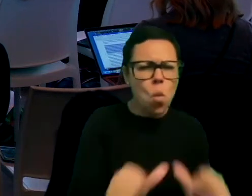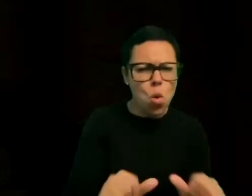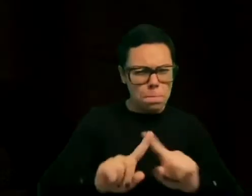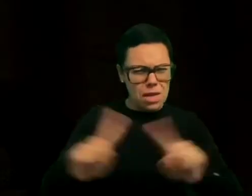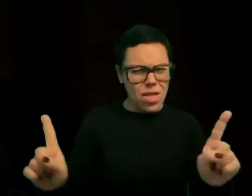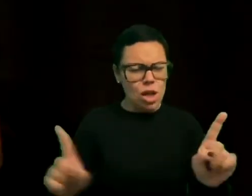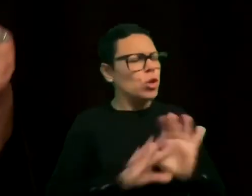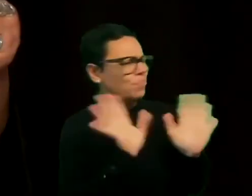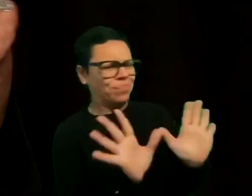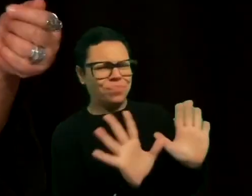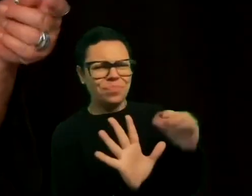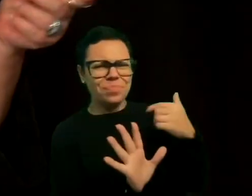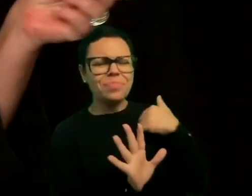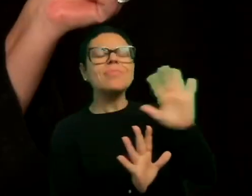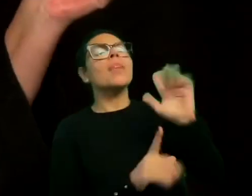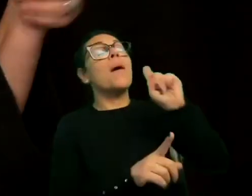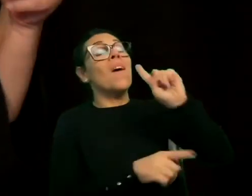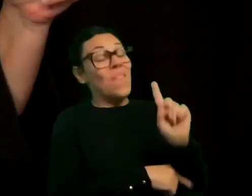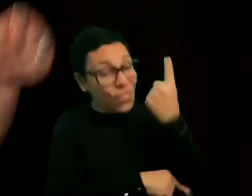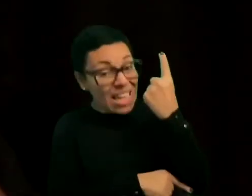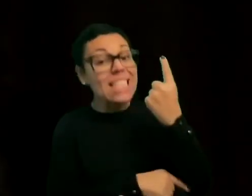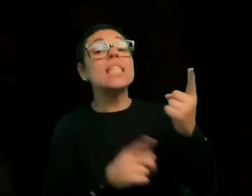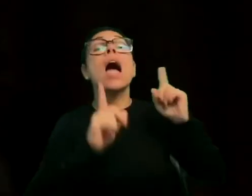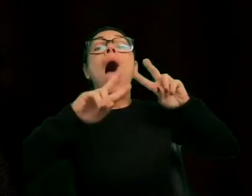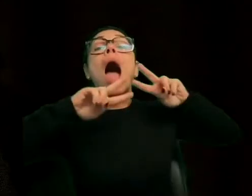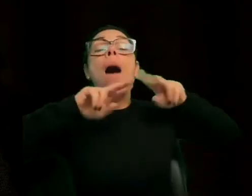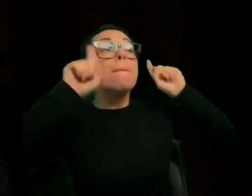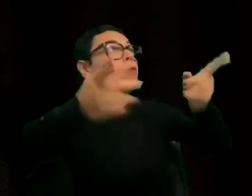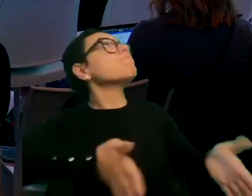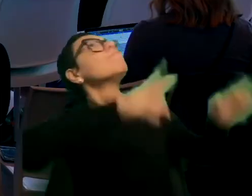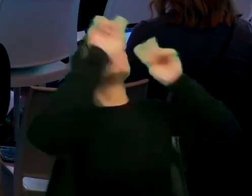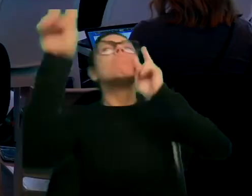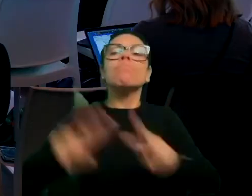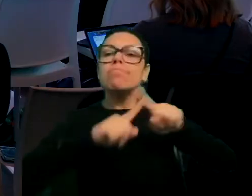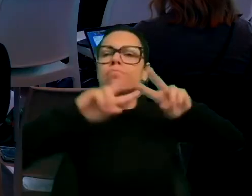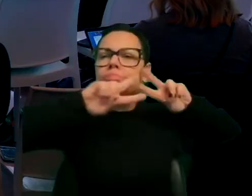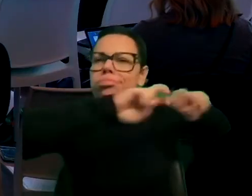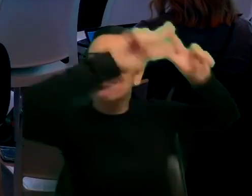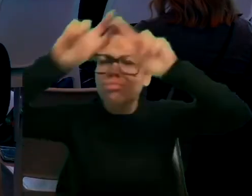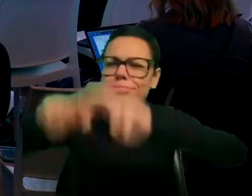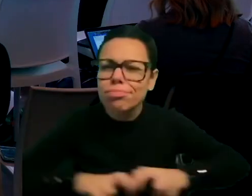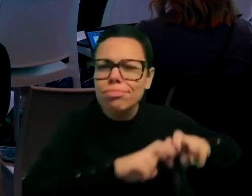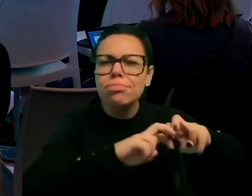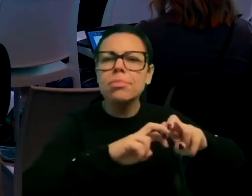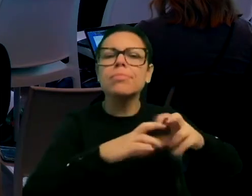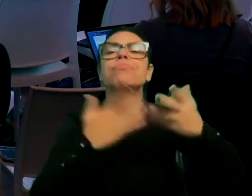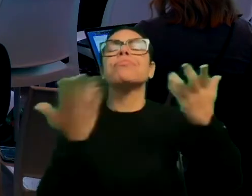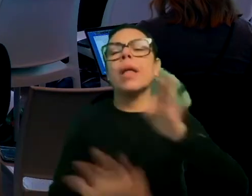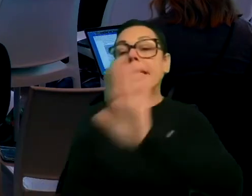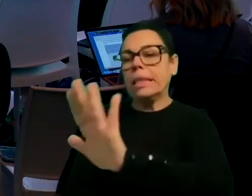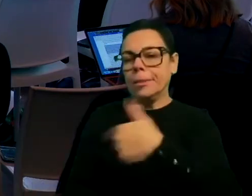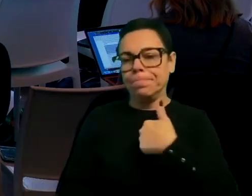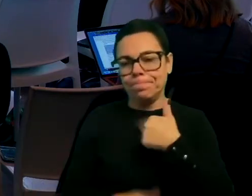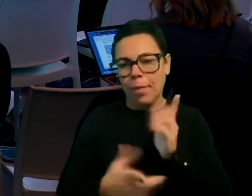It's not only the construction. Let me just say. It's an example I give in the trainings. For example, for